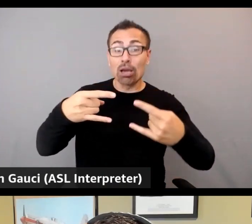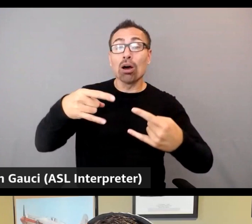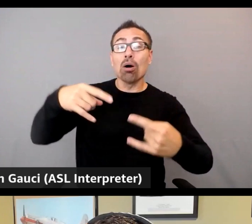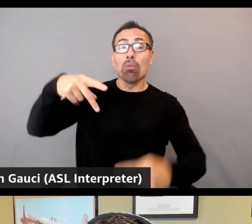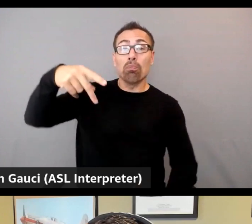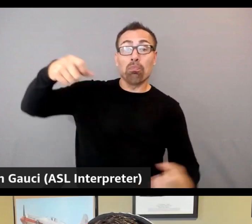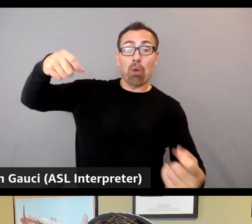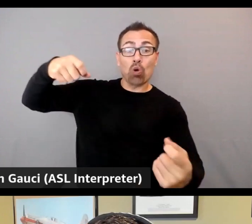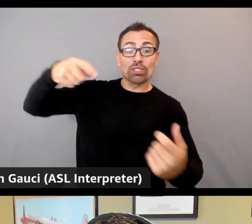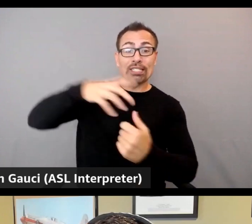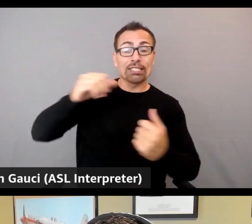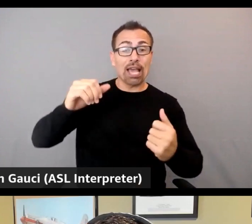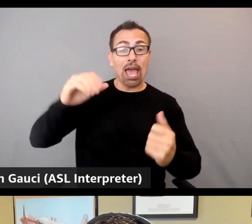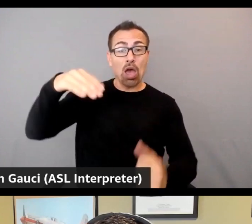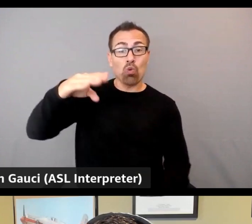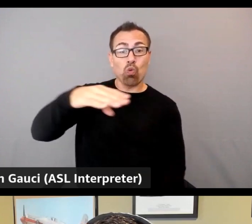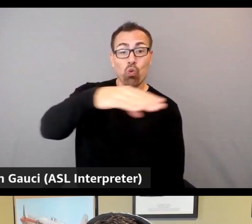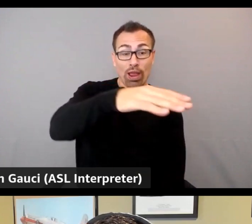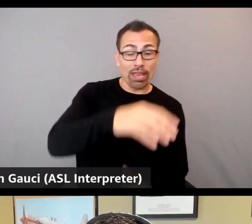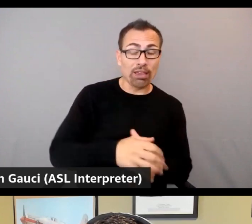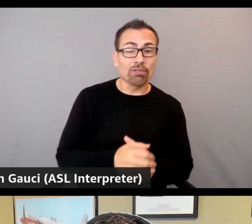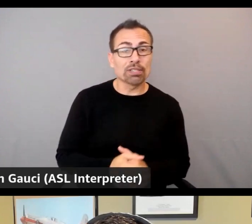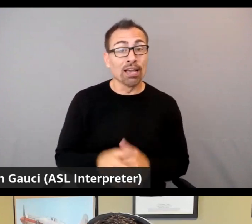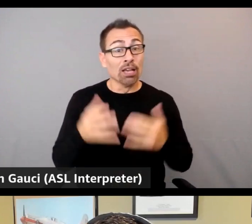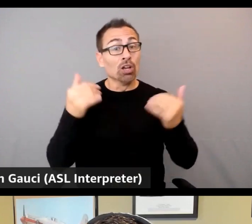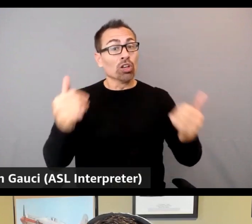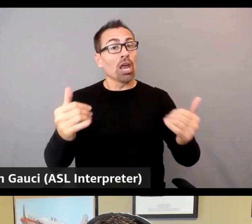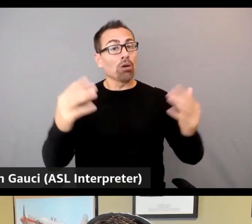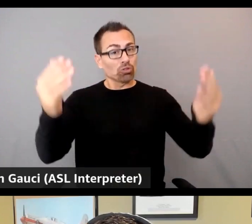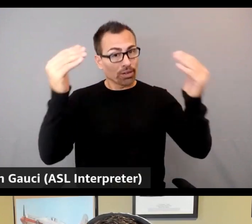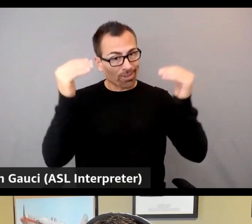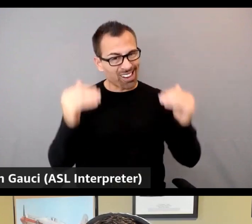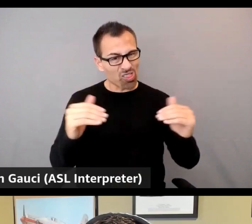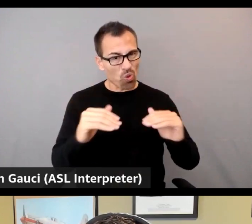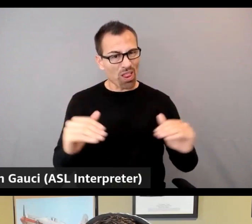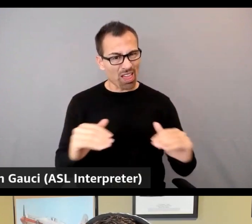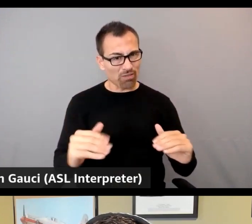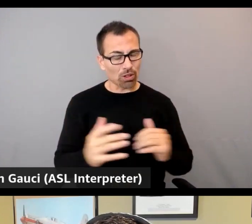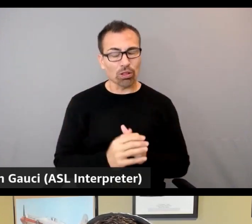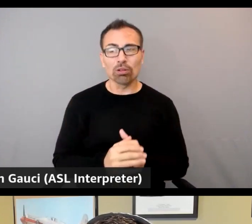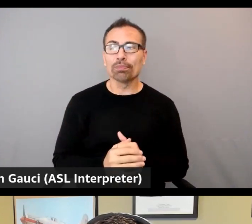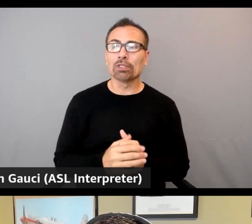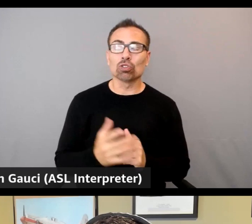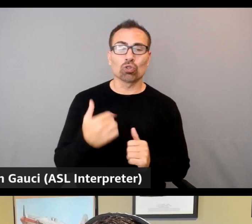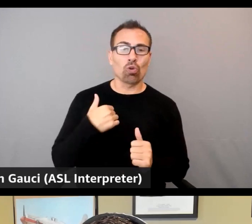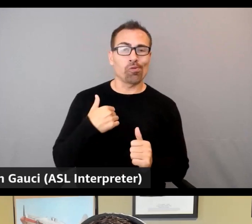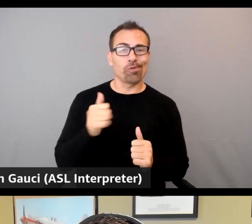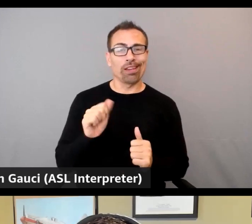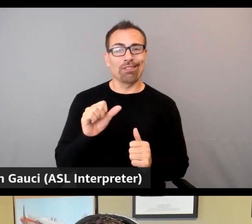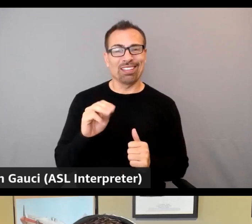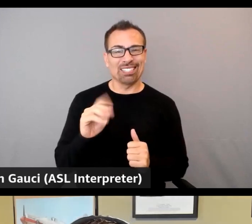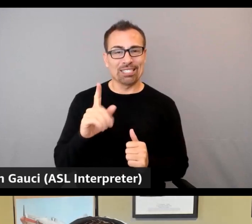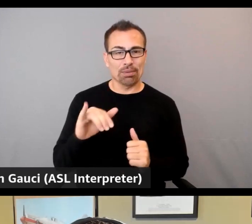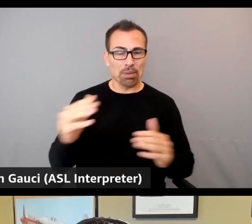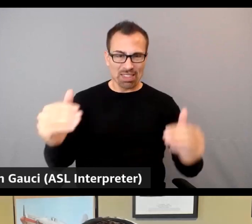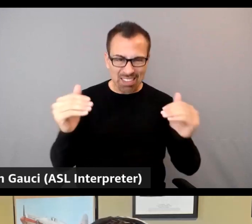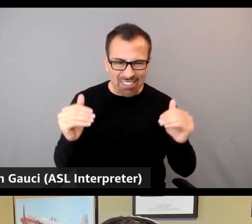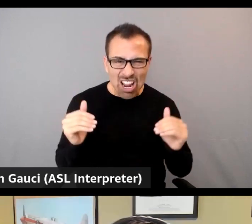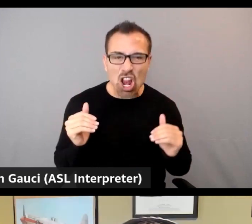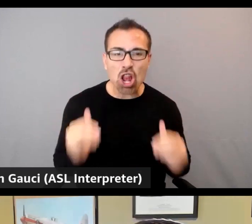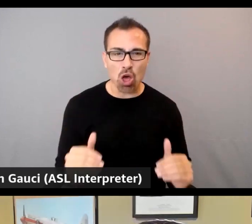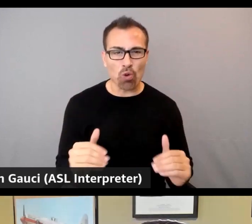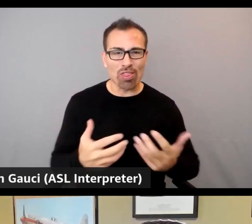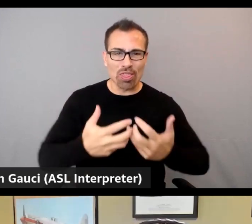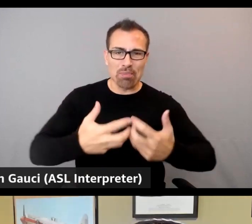to operate on that lower level. So like we go from basically the assembly, we go to really like the machine level, the machine